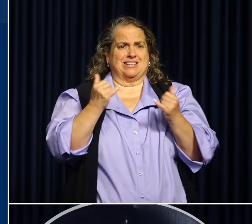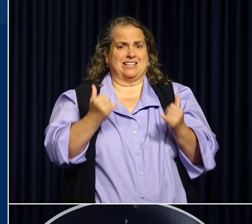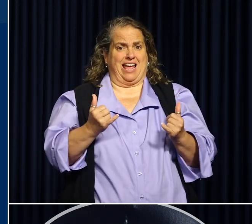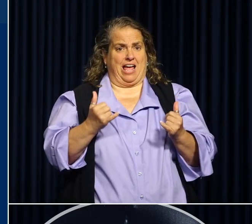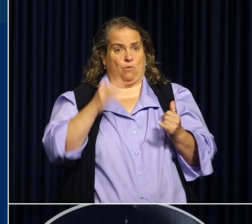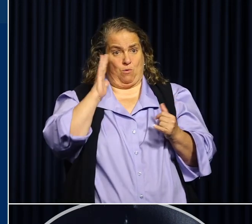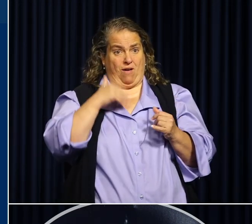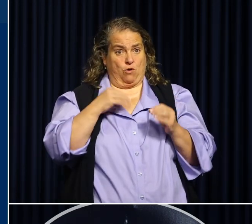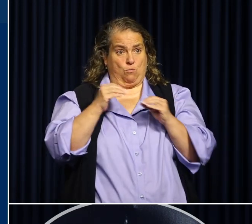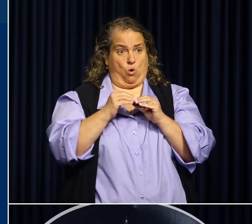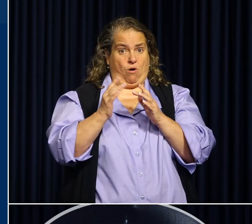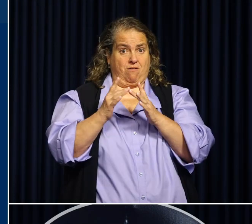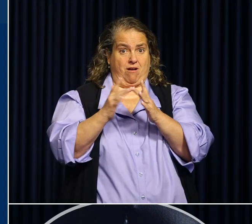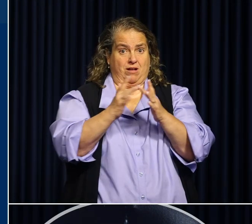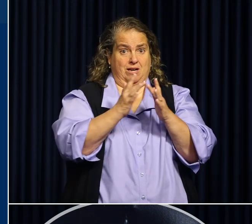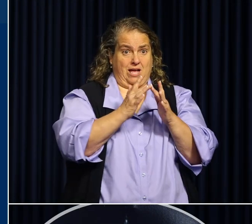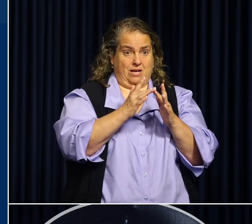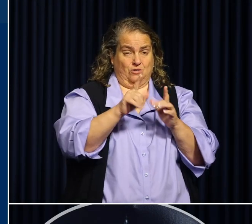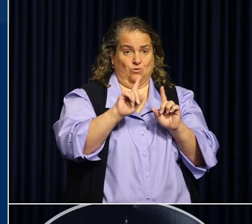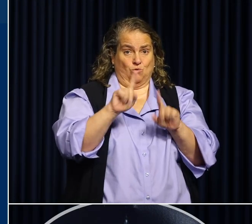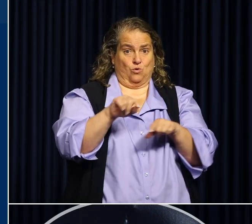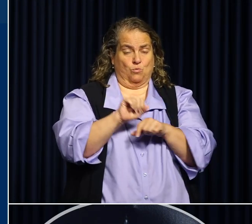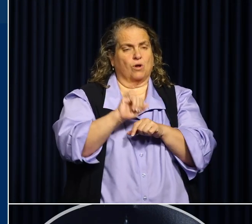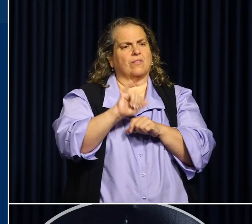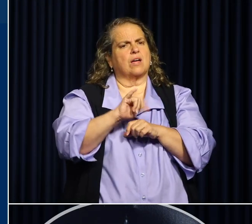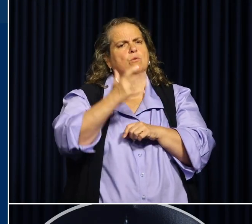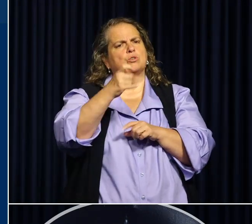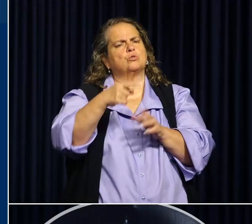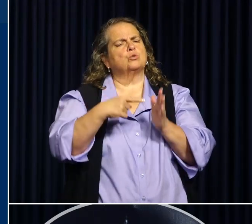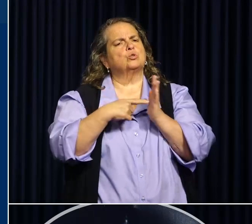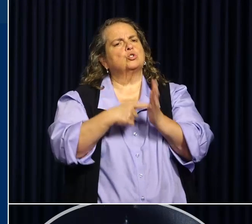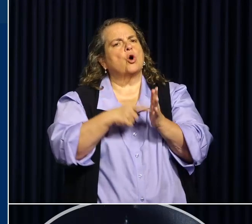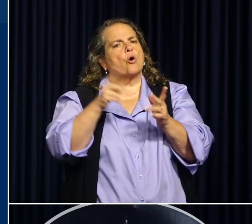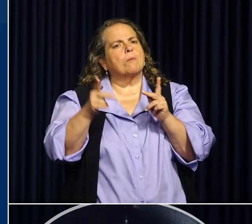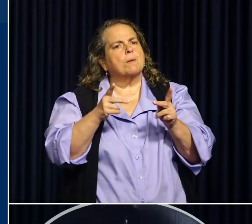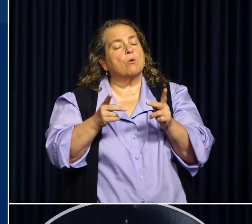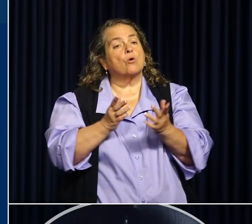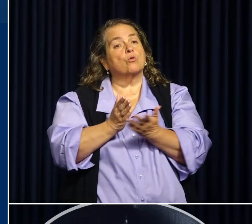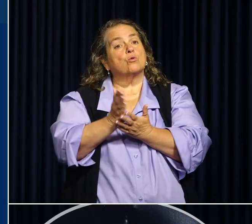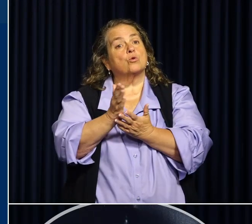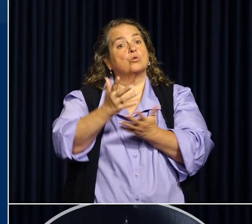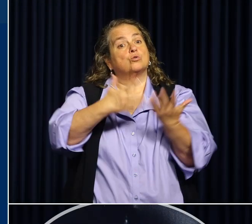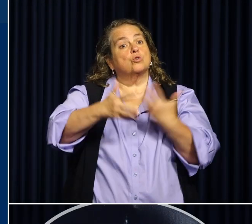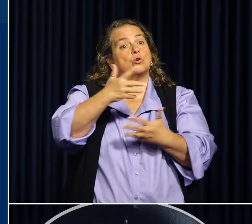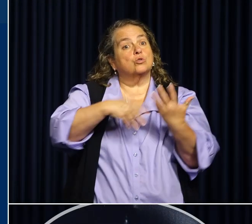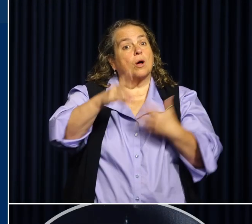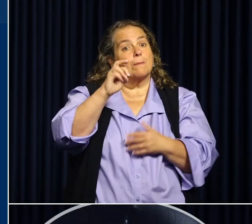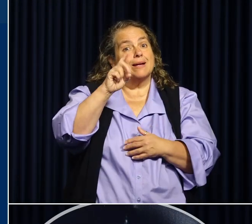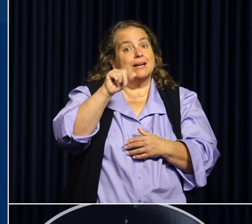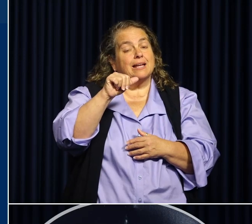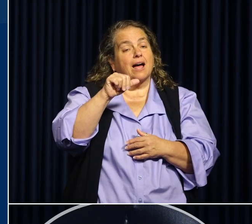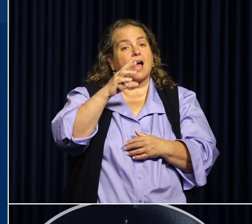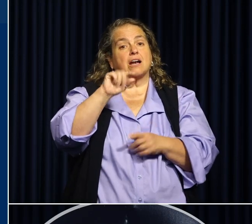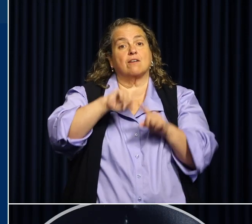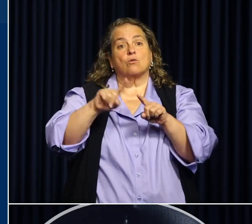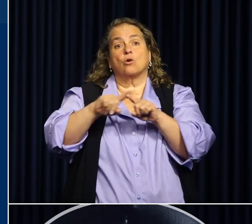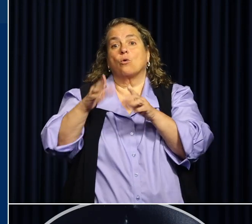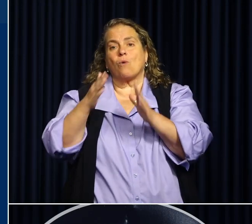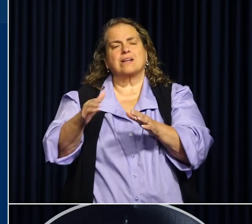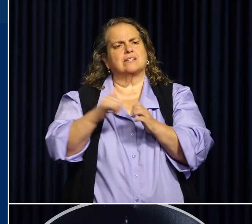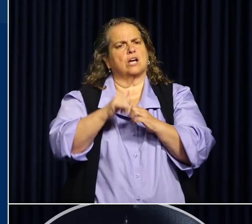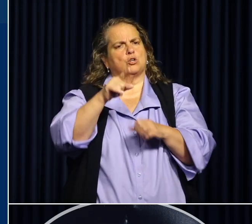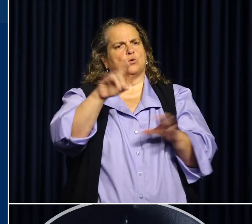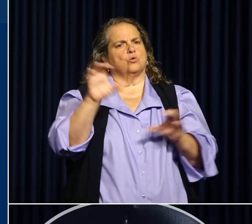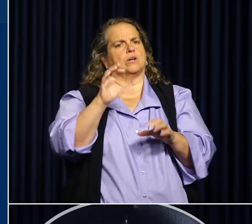more contacts out there, that we show people through social media and other means that we are doing it right. We project